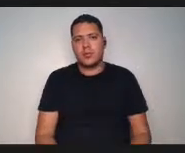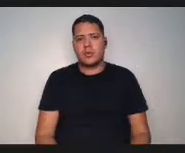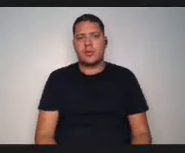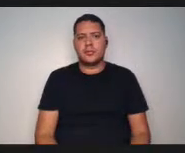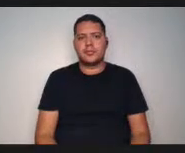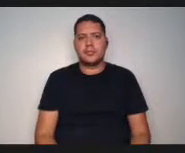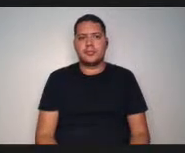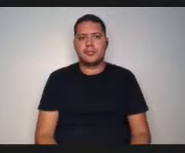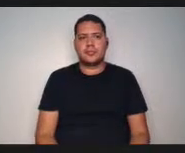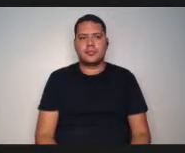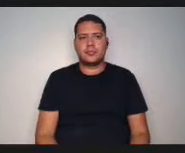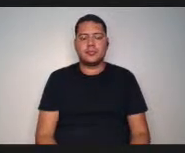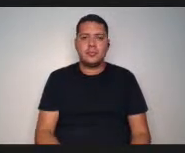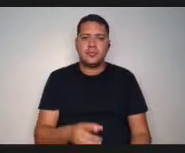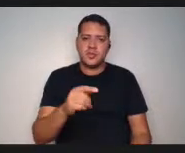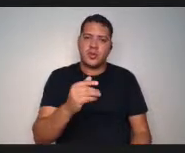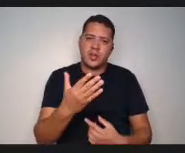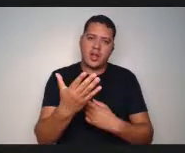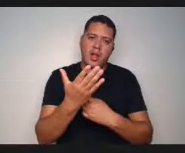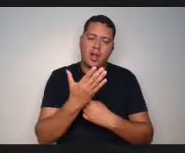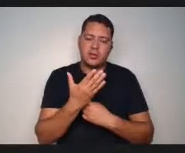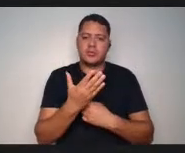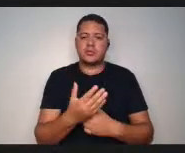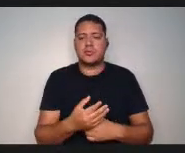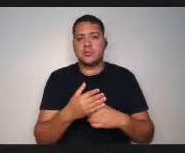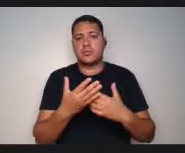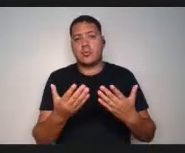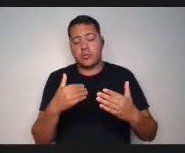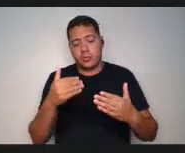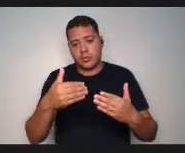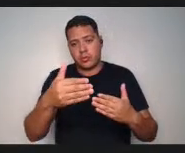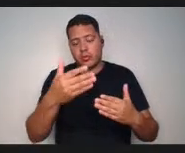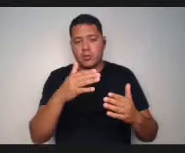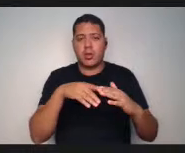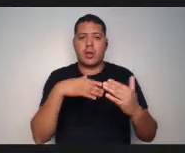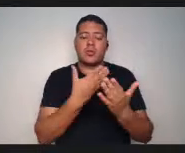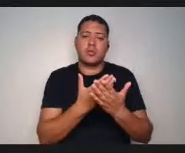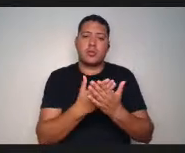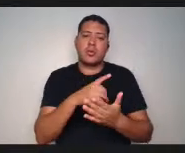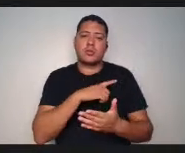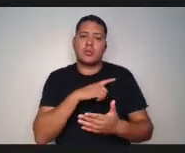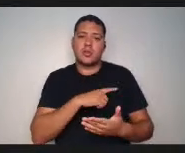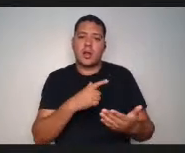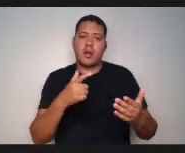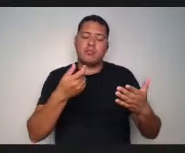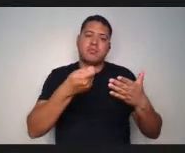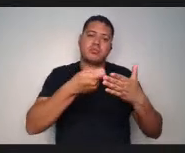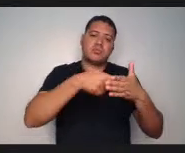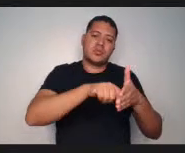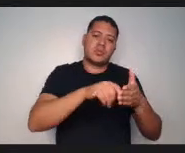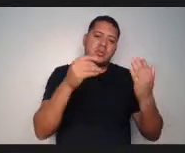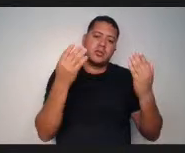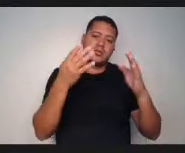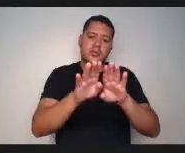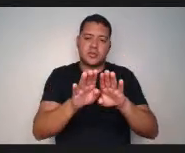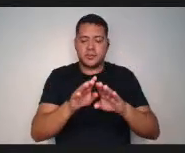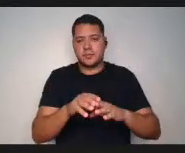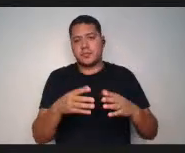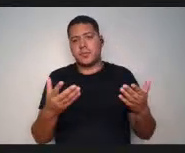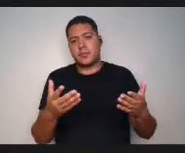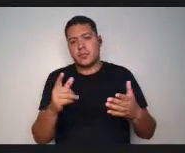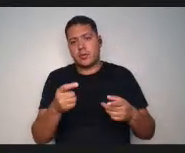while the schools were shut down, universities. So local regulation, we know in the US